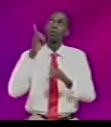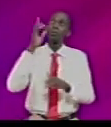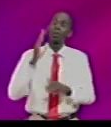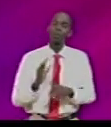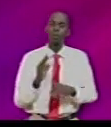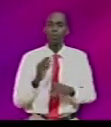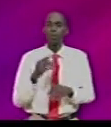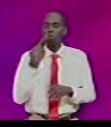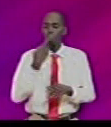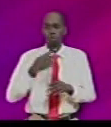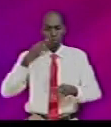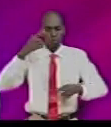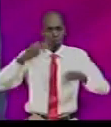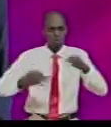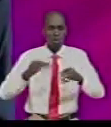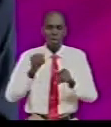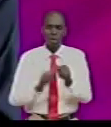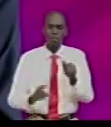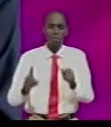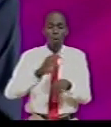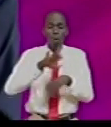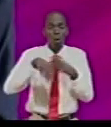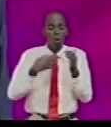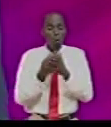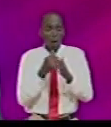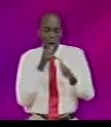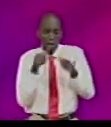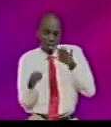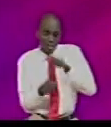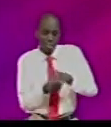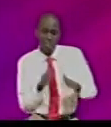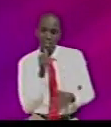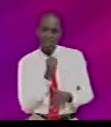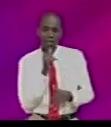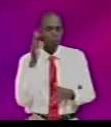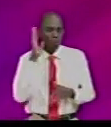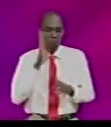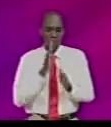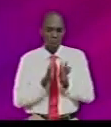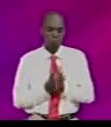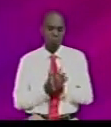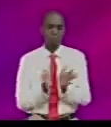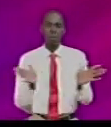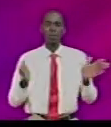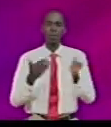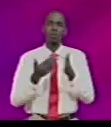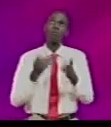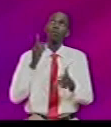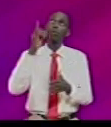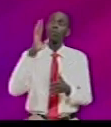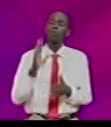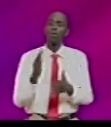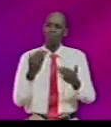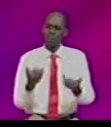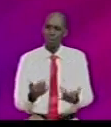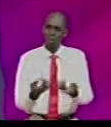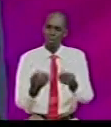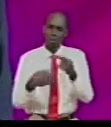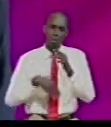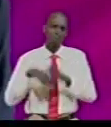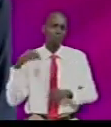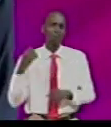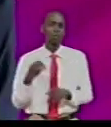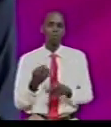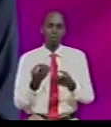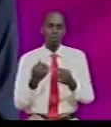secrets will be exposed to God. Come out and come to Jesus today for cleansing.